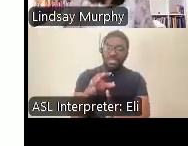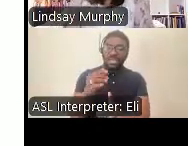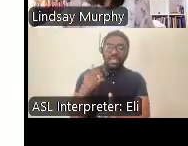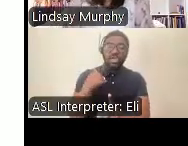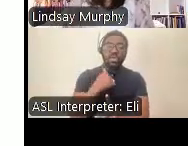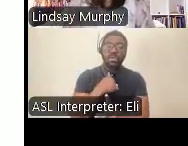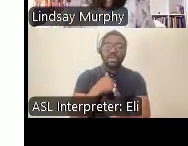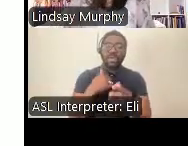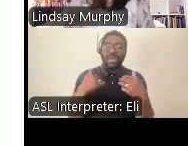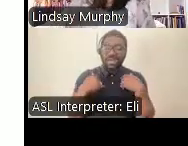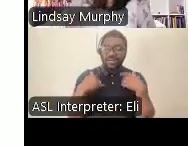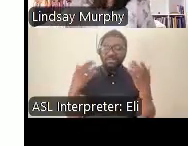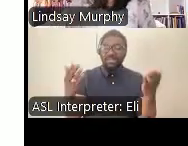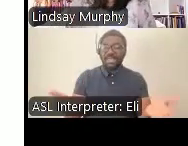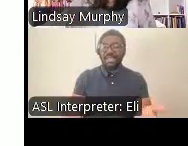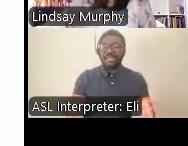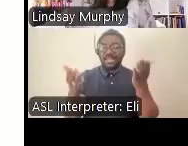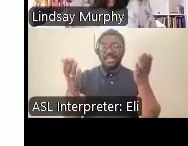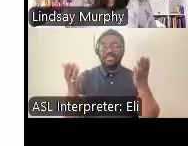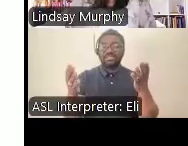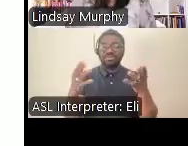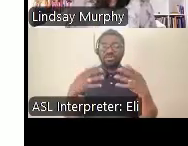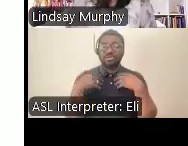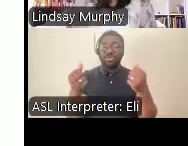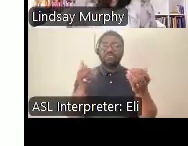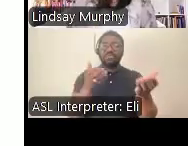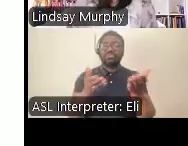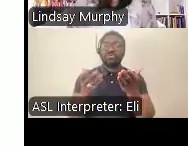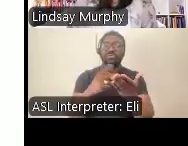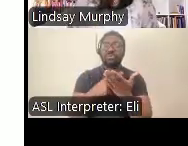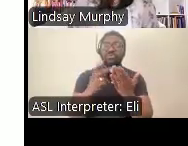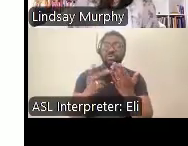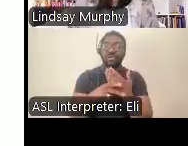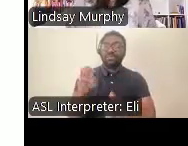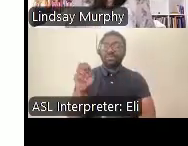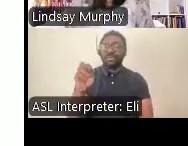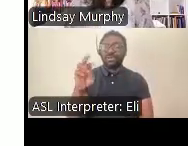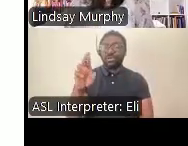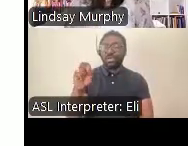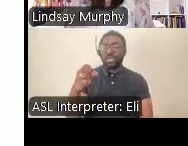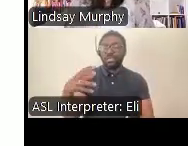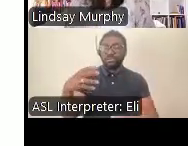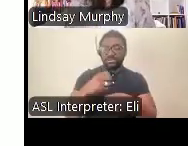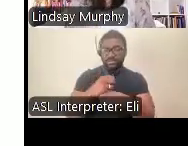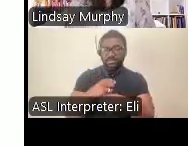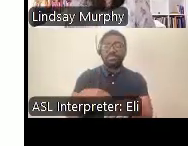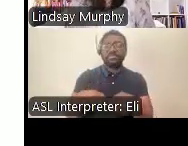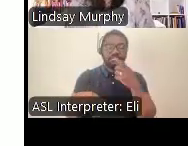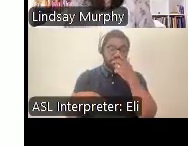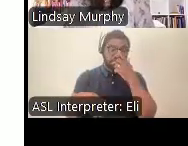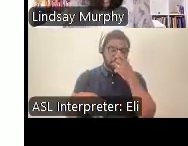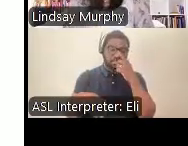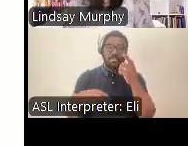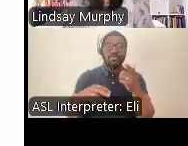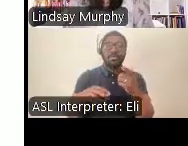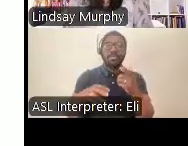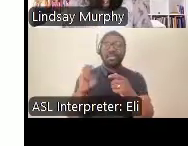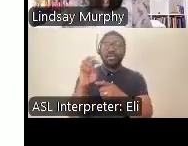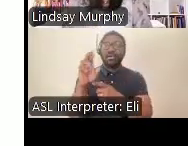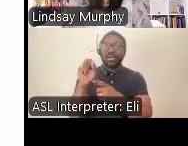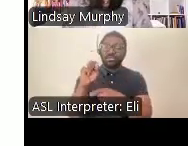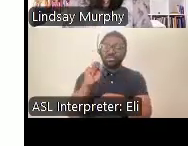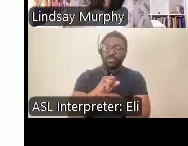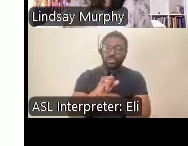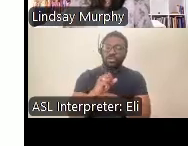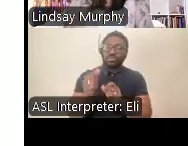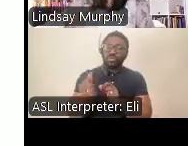the Enhanced Recovery Services Program, so ERS for short. So ERS is working to address the opioid health